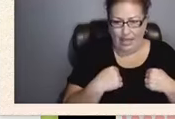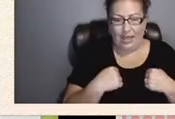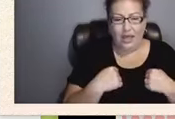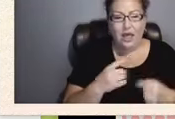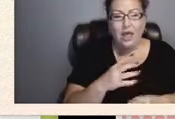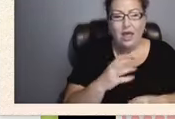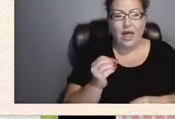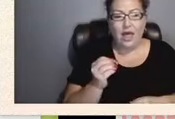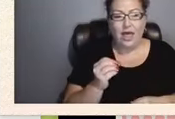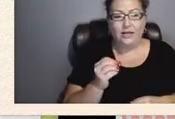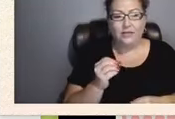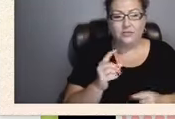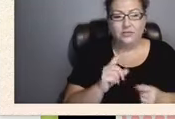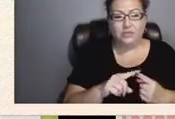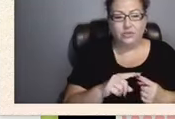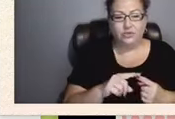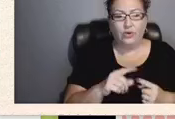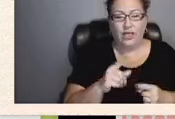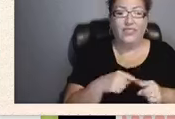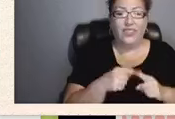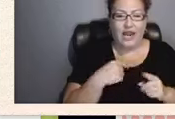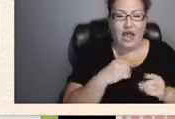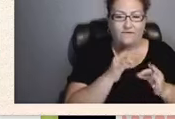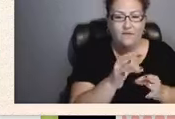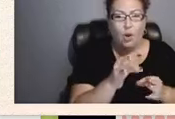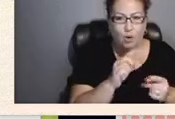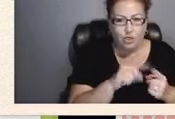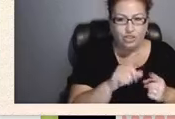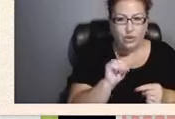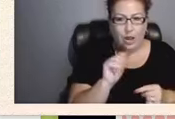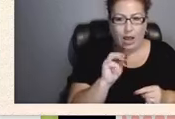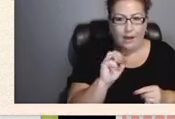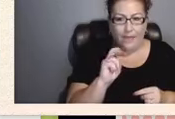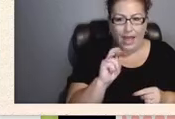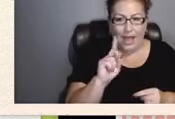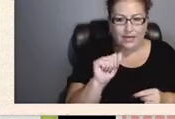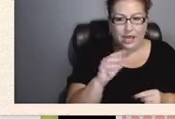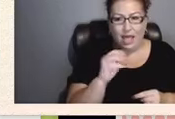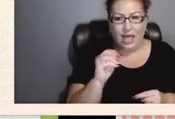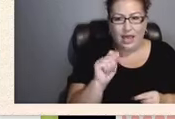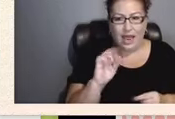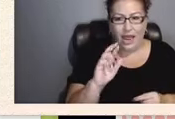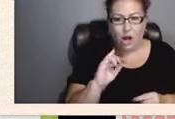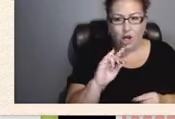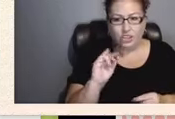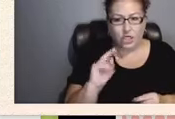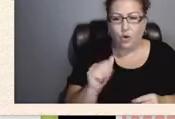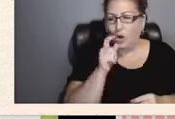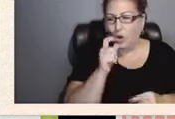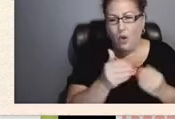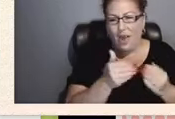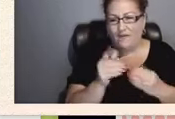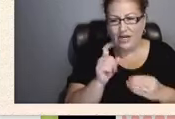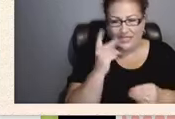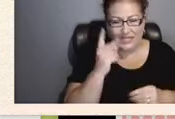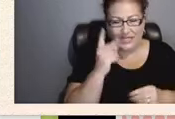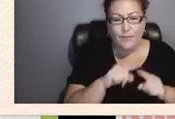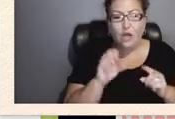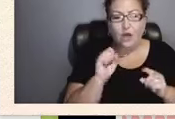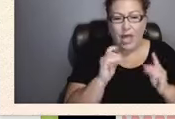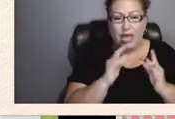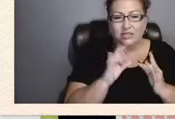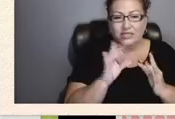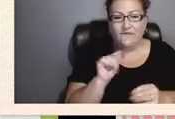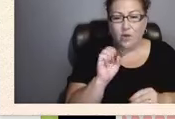to me, and then I forward it to Amanda in Arizona, whoever needs to see it. But you can contact Florida Sand directly through this